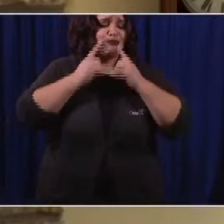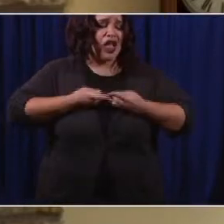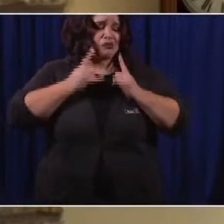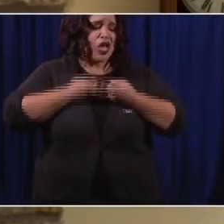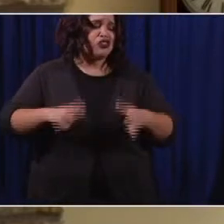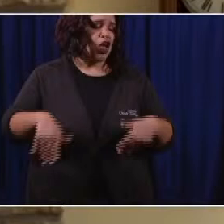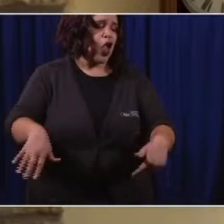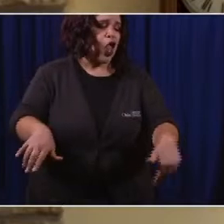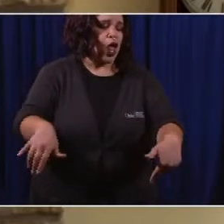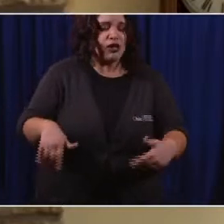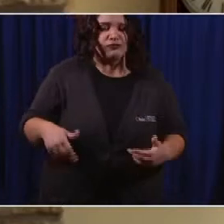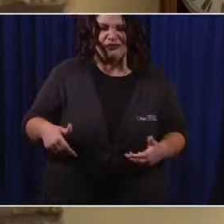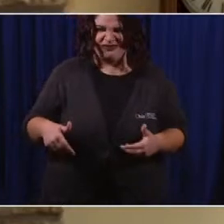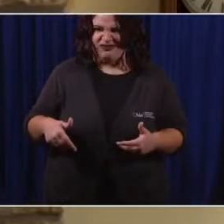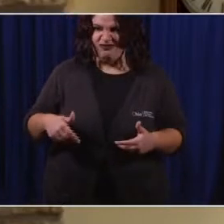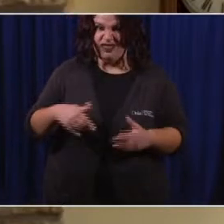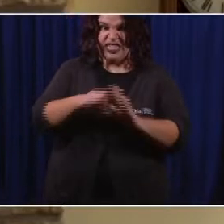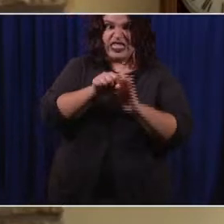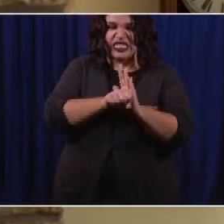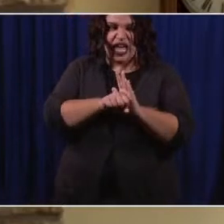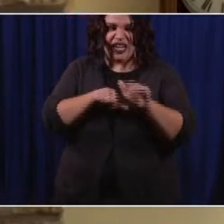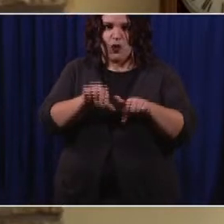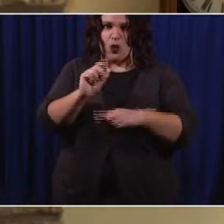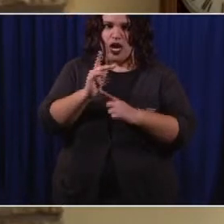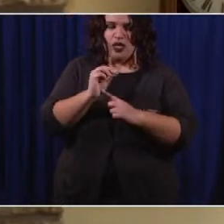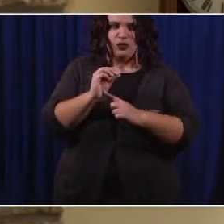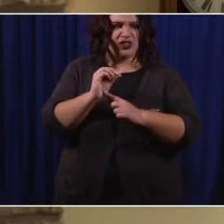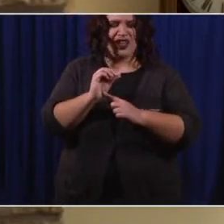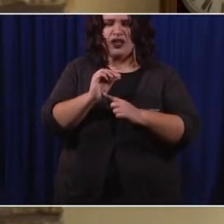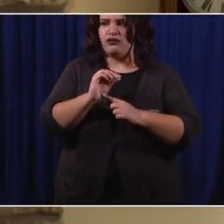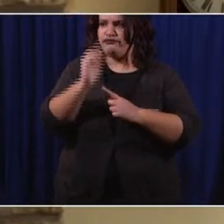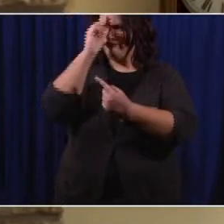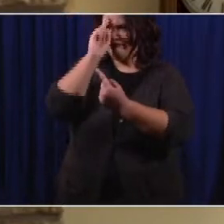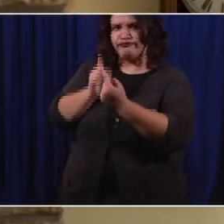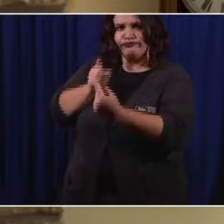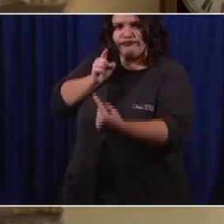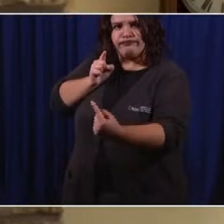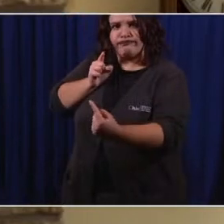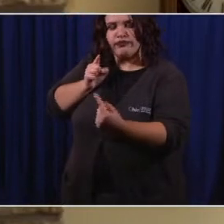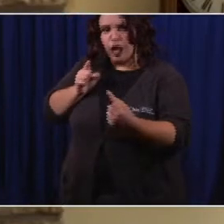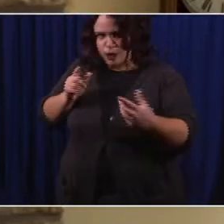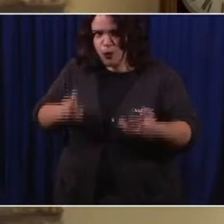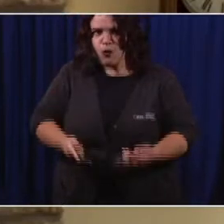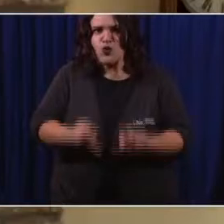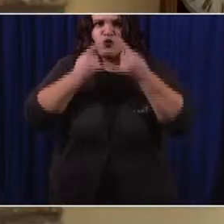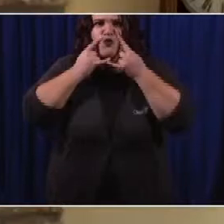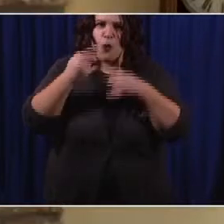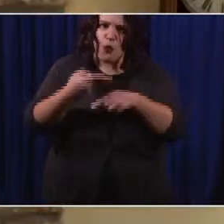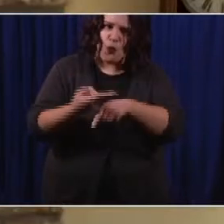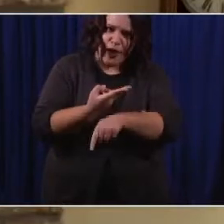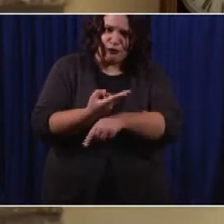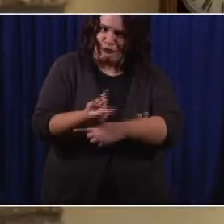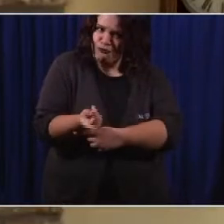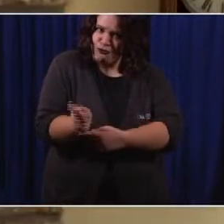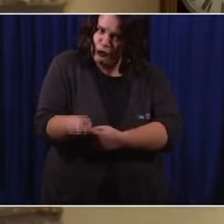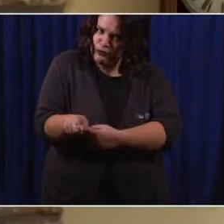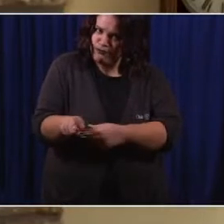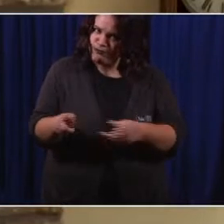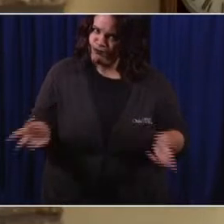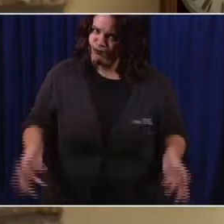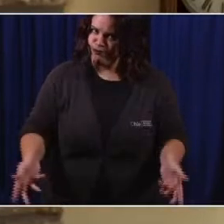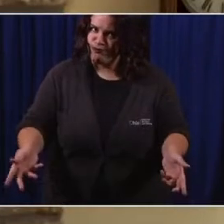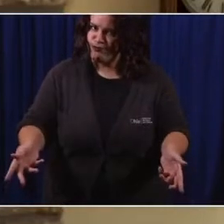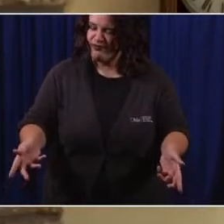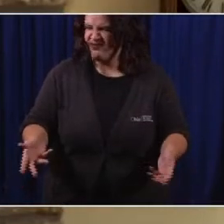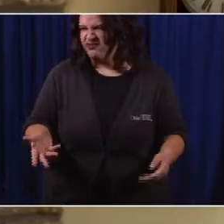setting while the state is still encouraging Ohioans to wear masks while possible? Yeah, Ben, I mean, I talked earlier